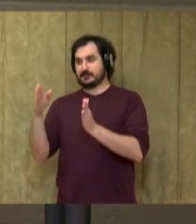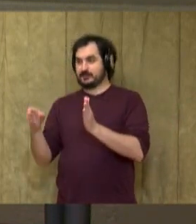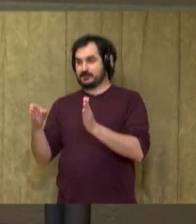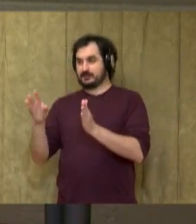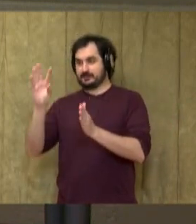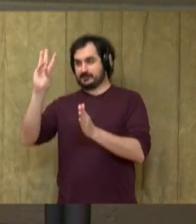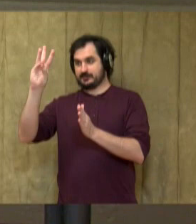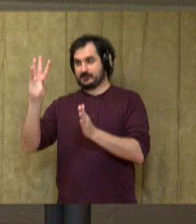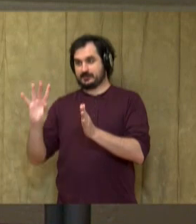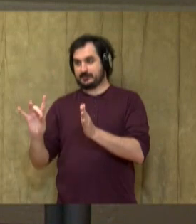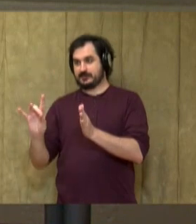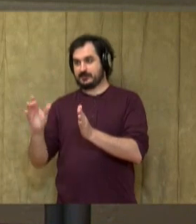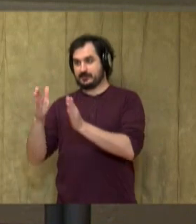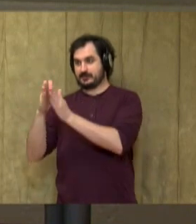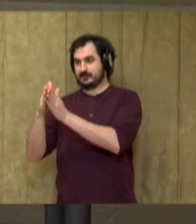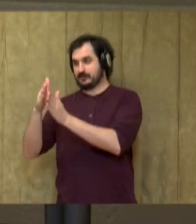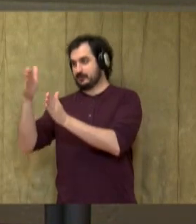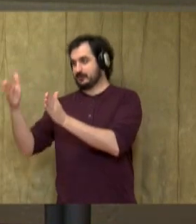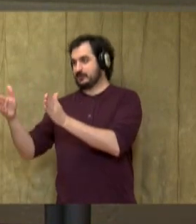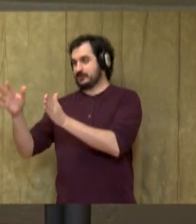We got 5/8,